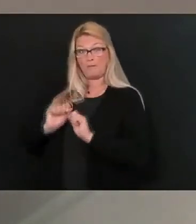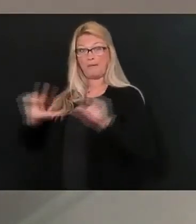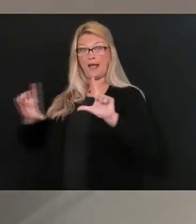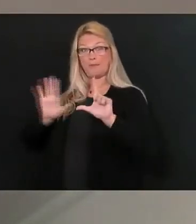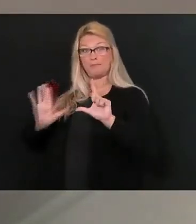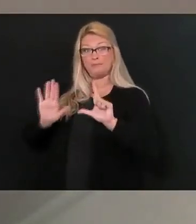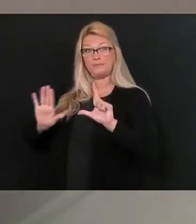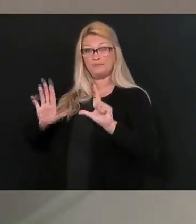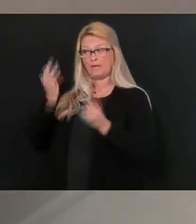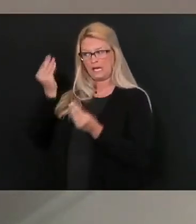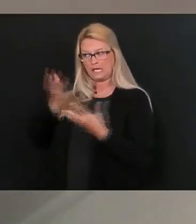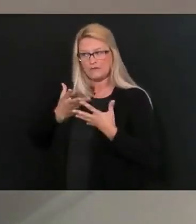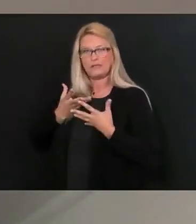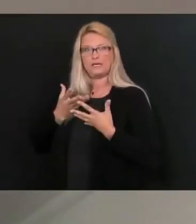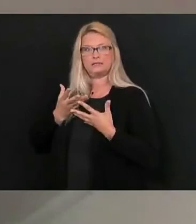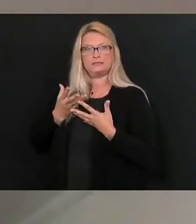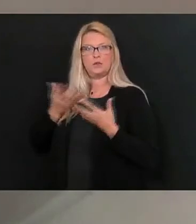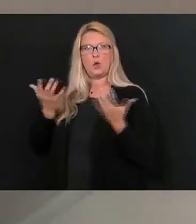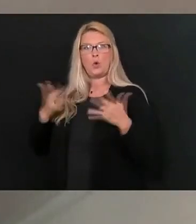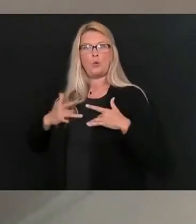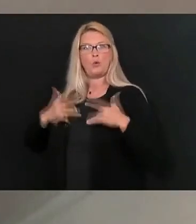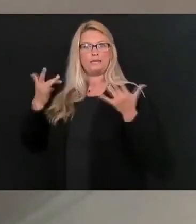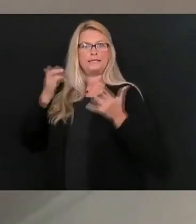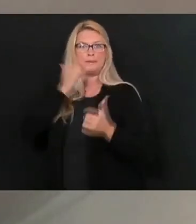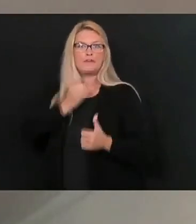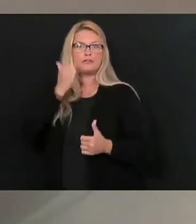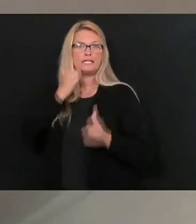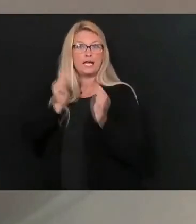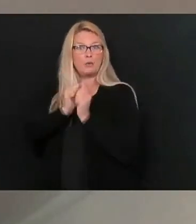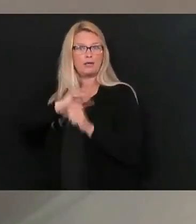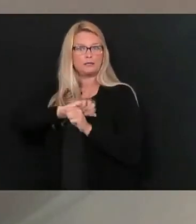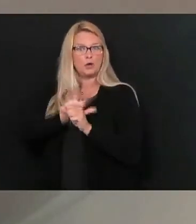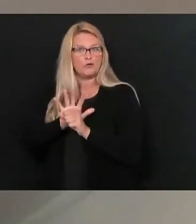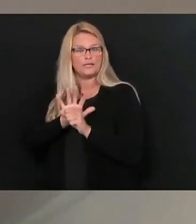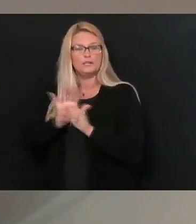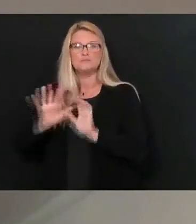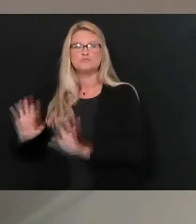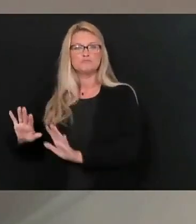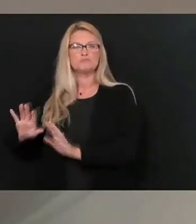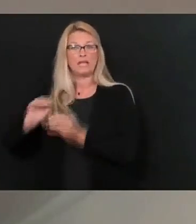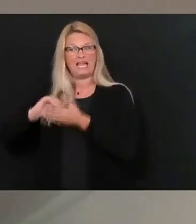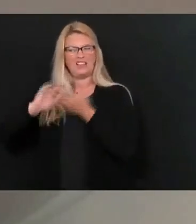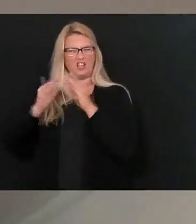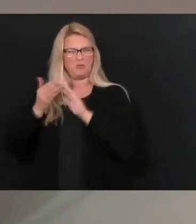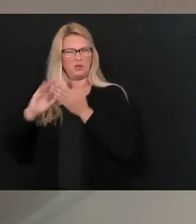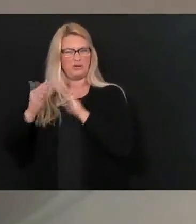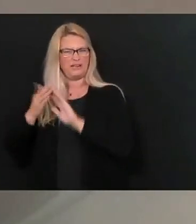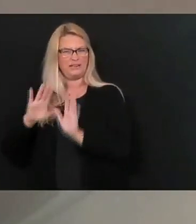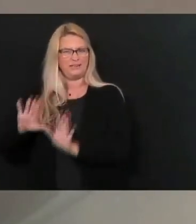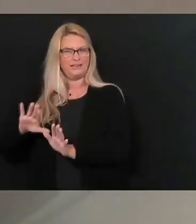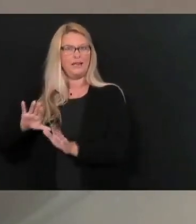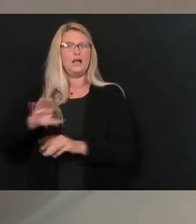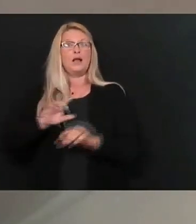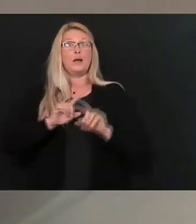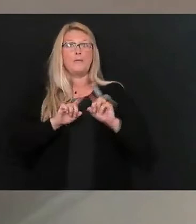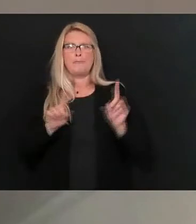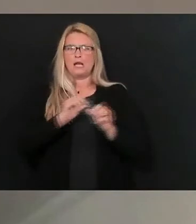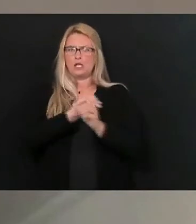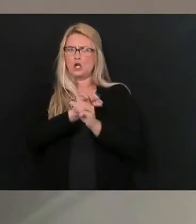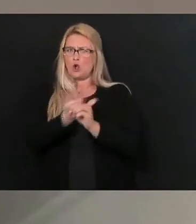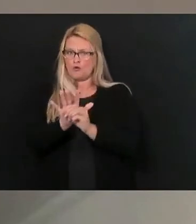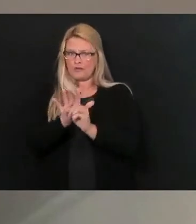us insight about the status of COVID in the community, COVID, as we've talked about, is a